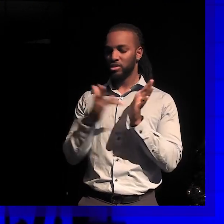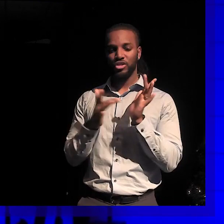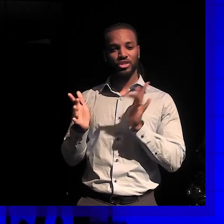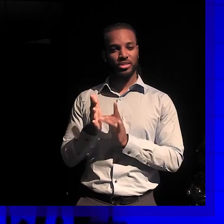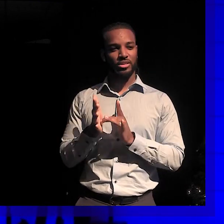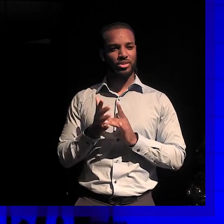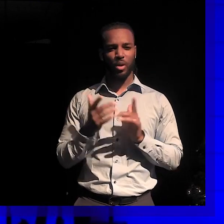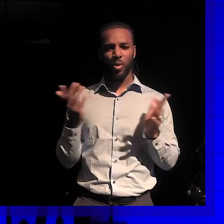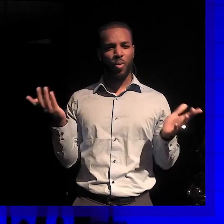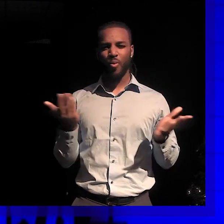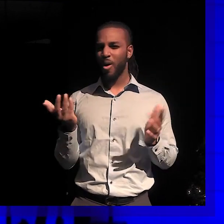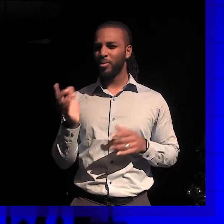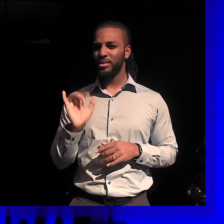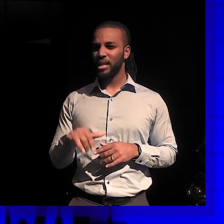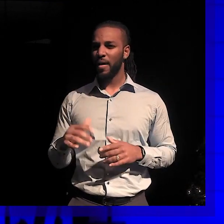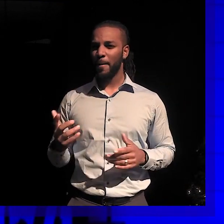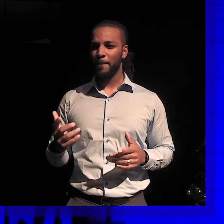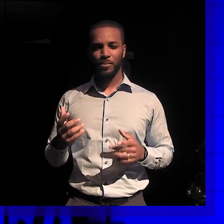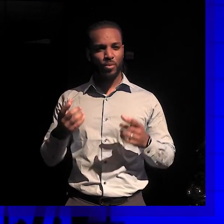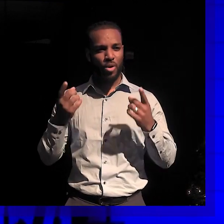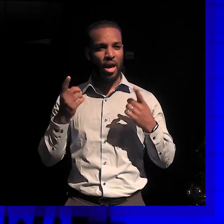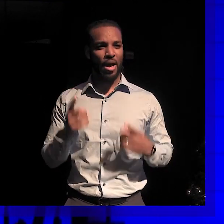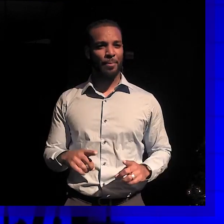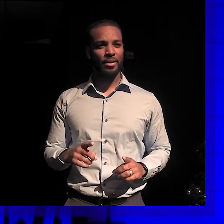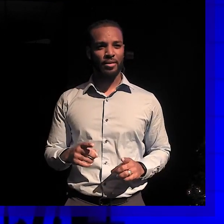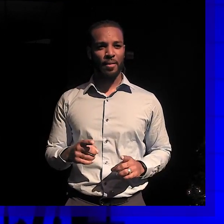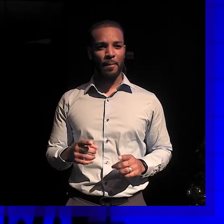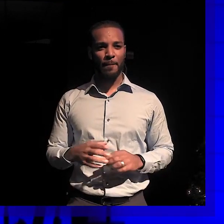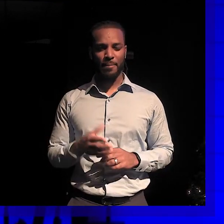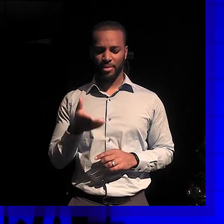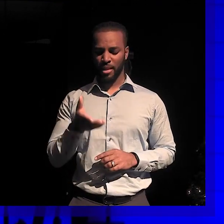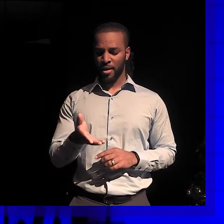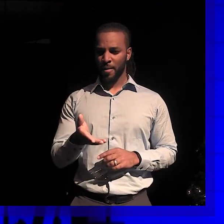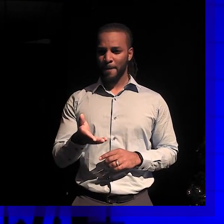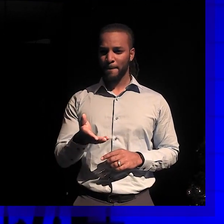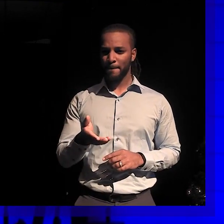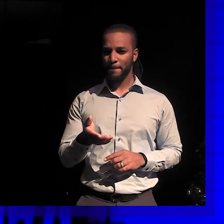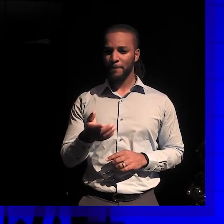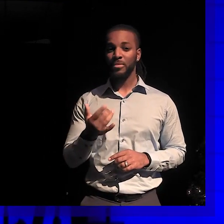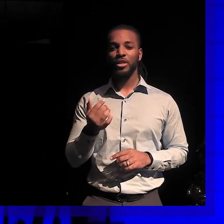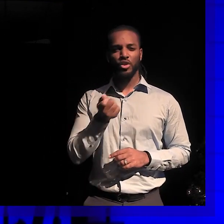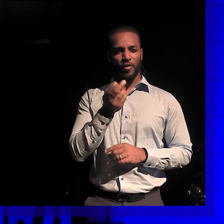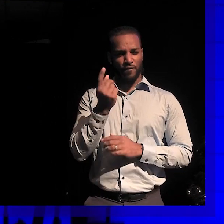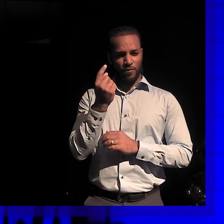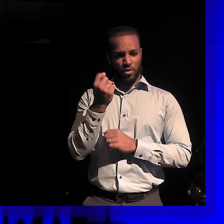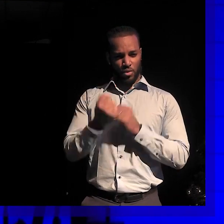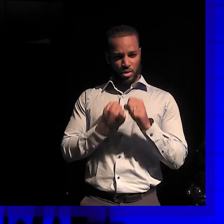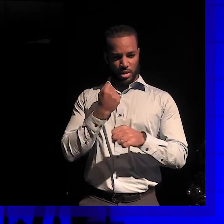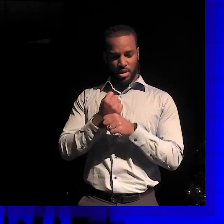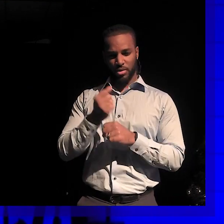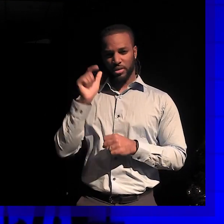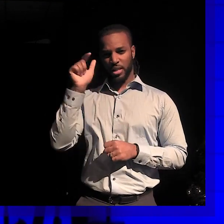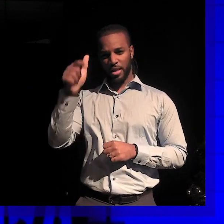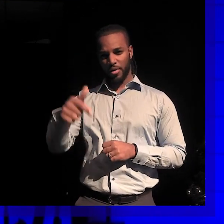What was that? What happened there? It was a few years later.